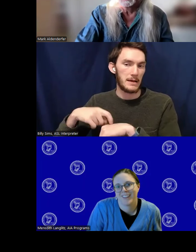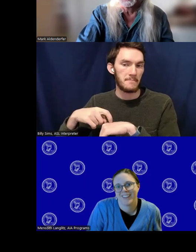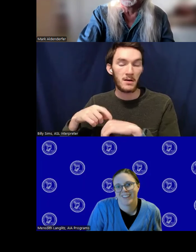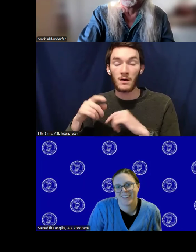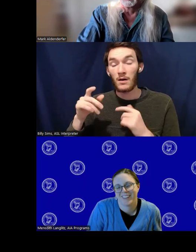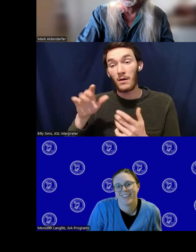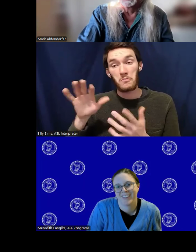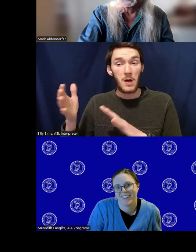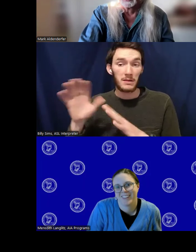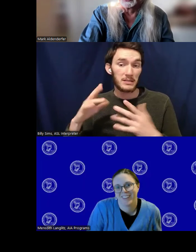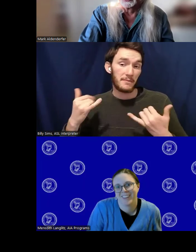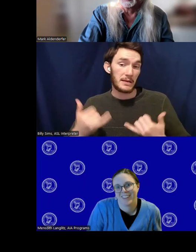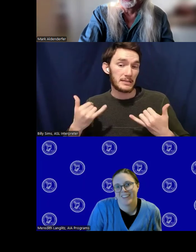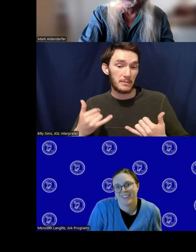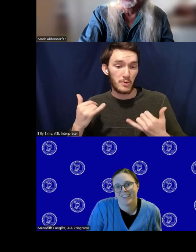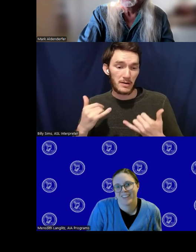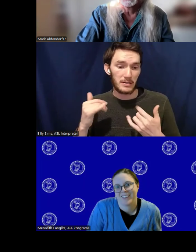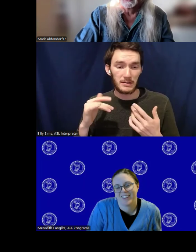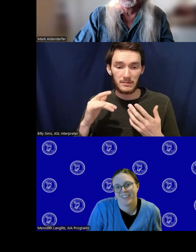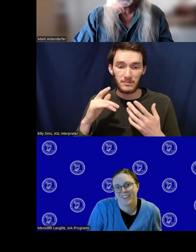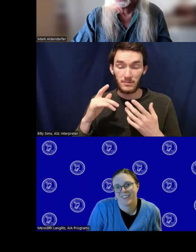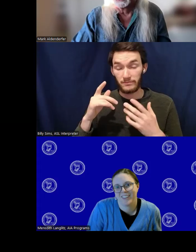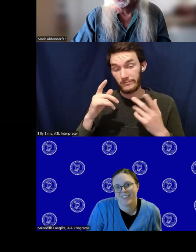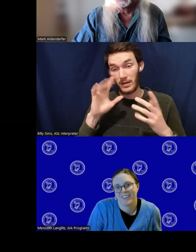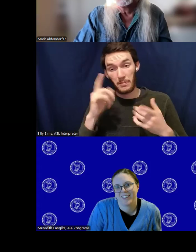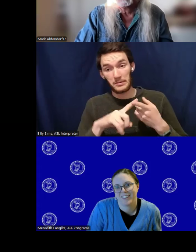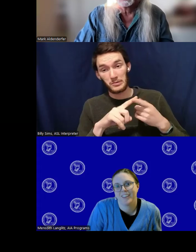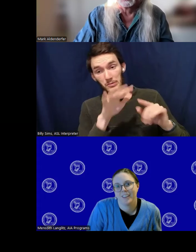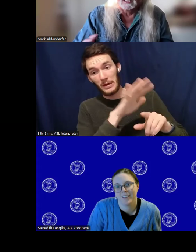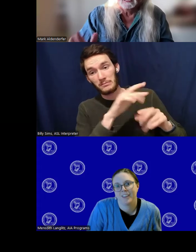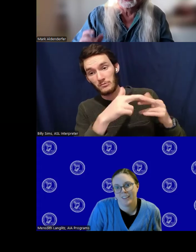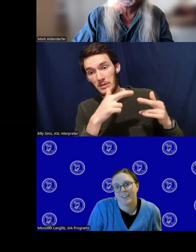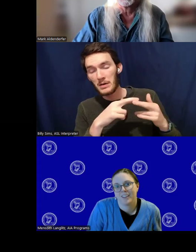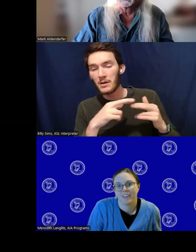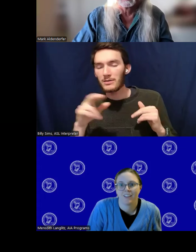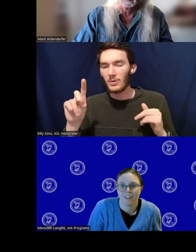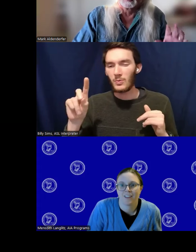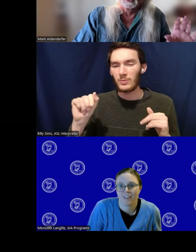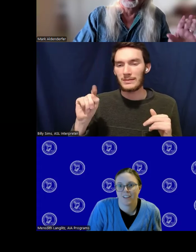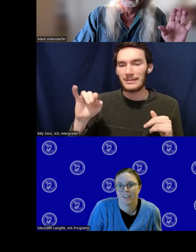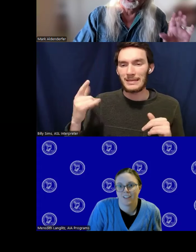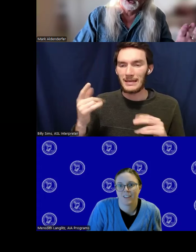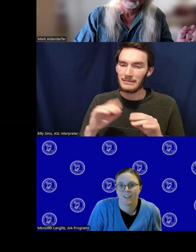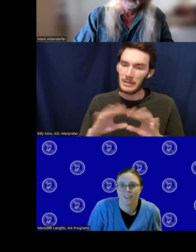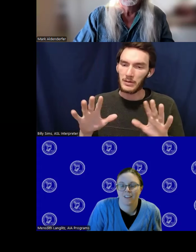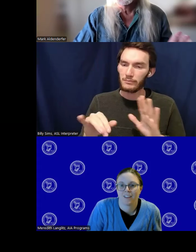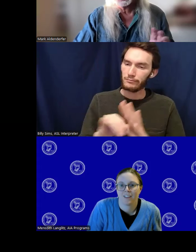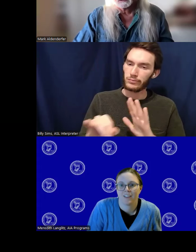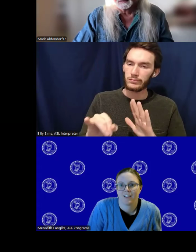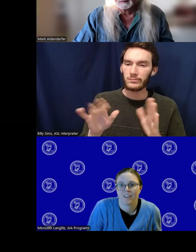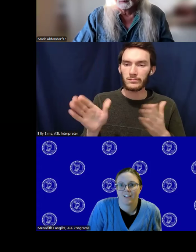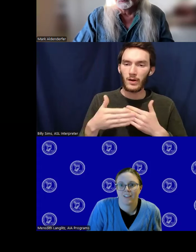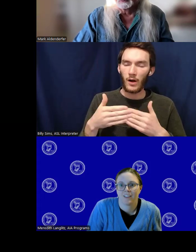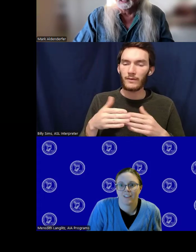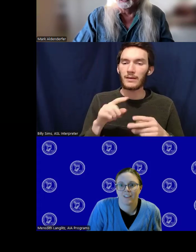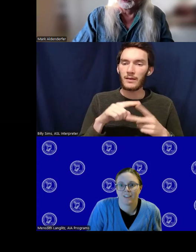relatively contemporary within this larger Himalayan Tibetan plateau region. So the dating has been fairly clear on both the coffin as well as the